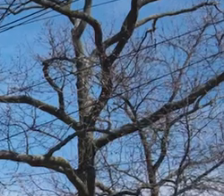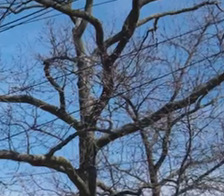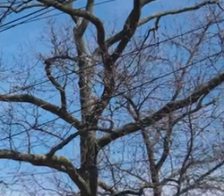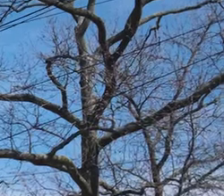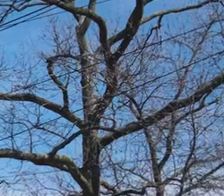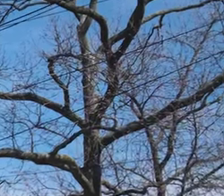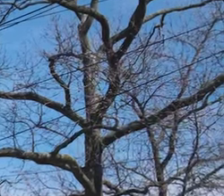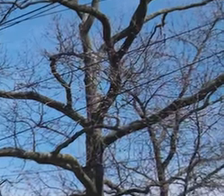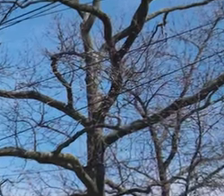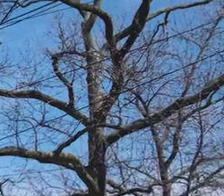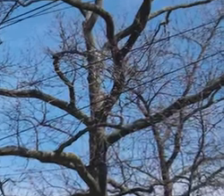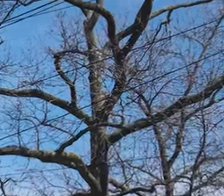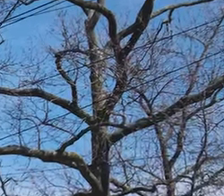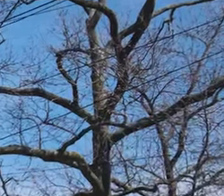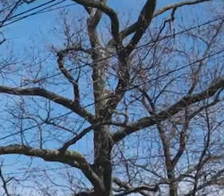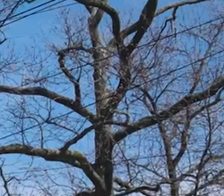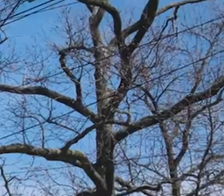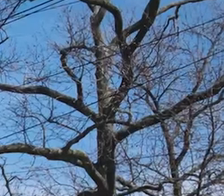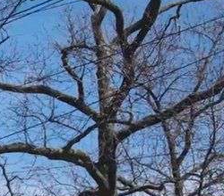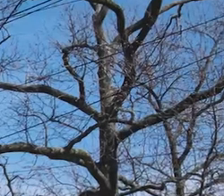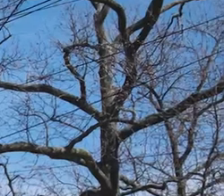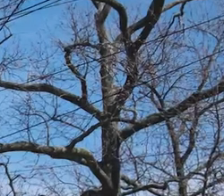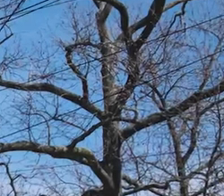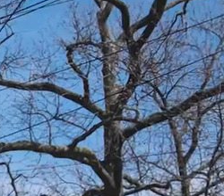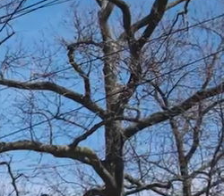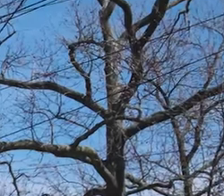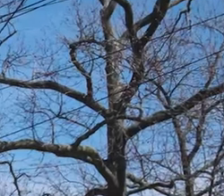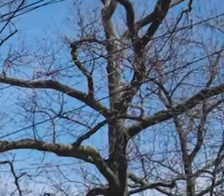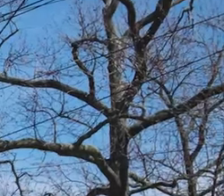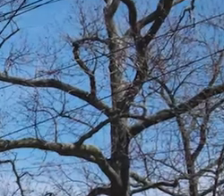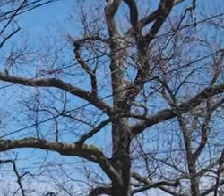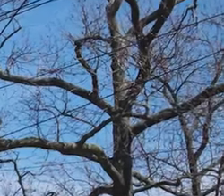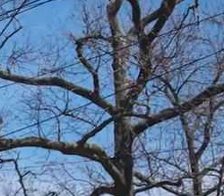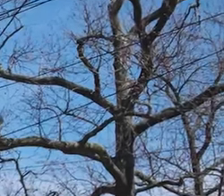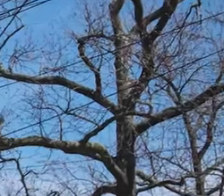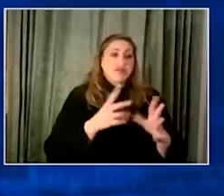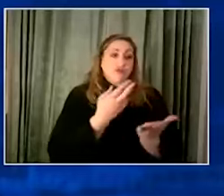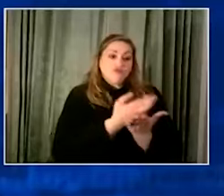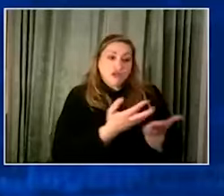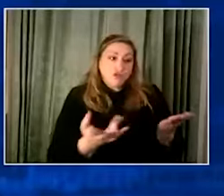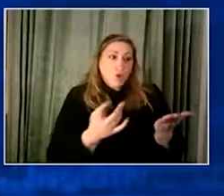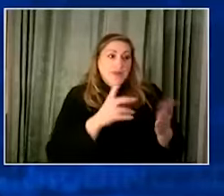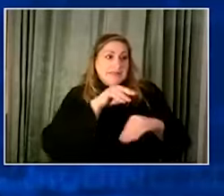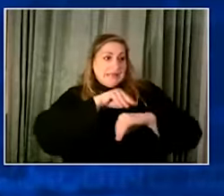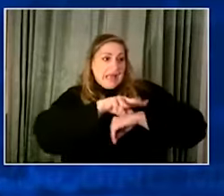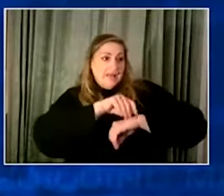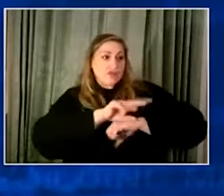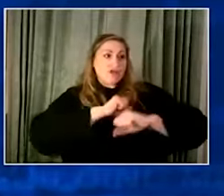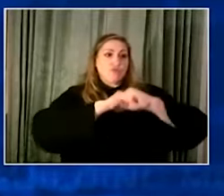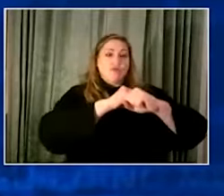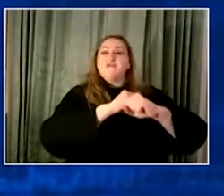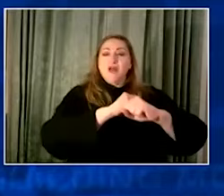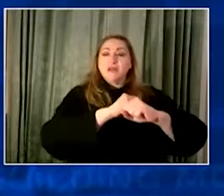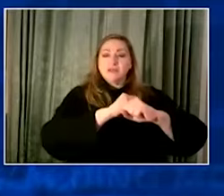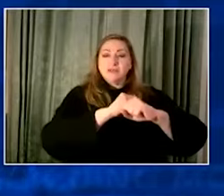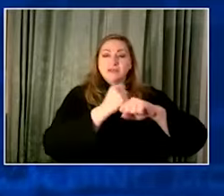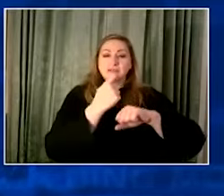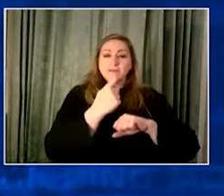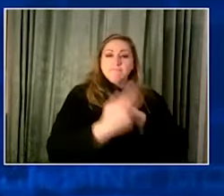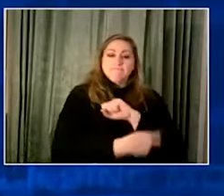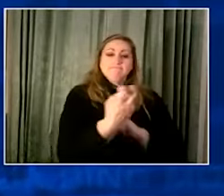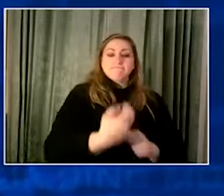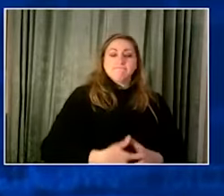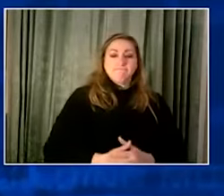Help Desk Pilot, which connects homeowners with resources and counseling to prevent D-theft. We're going to keep New